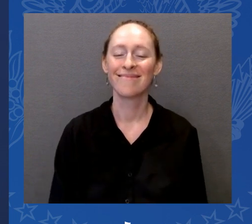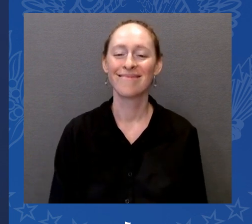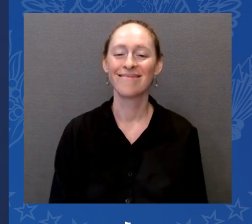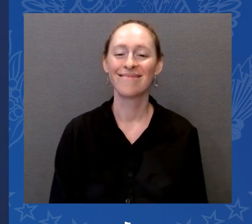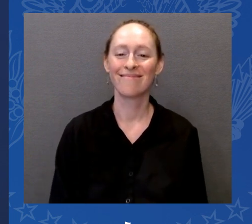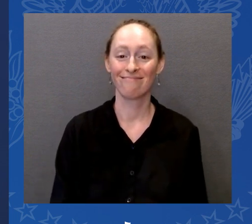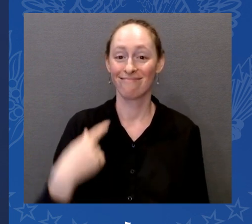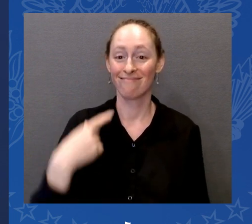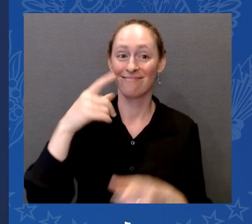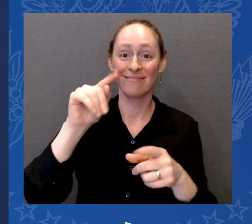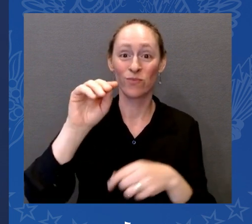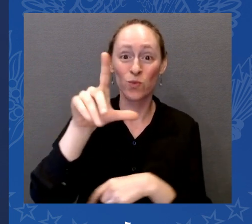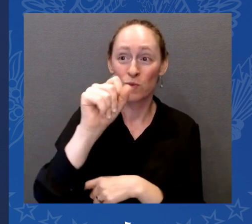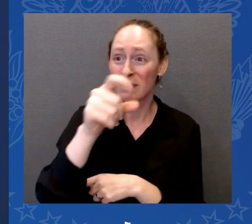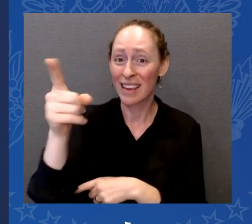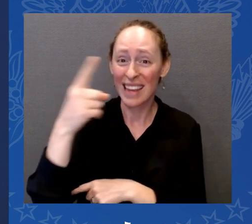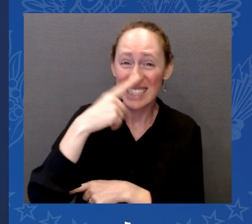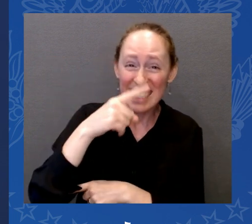Ooh, Al.